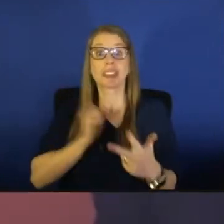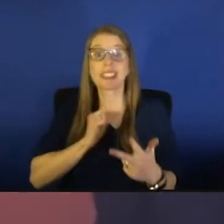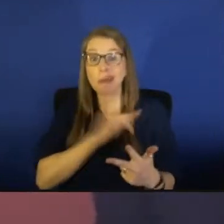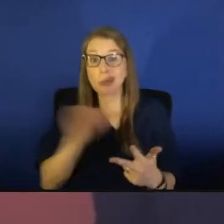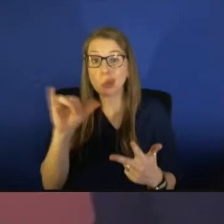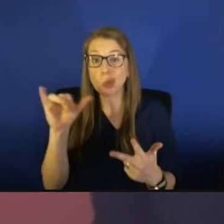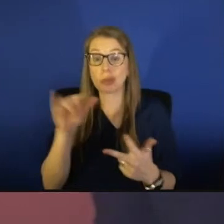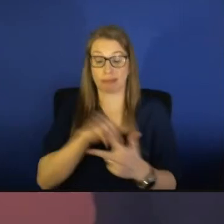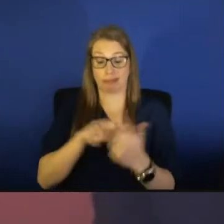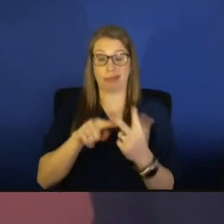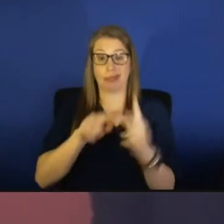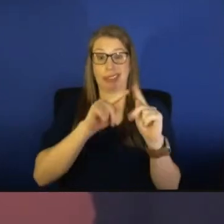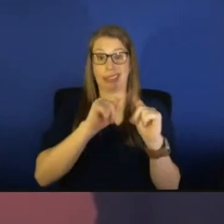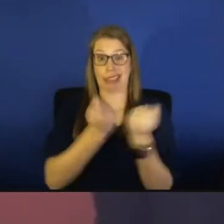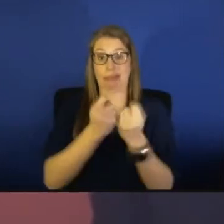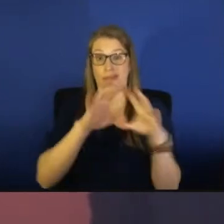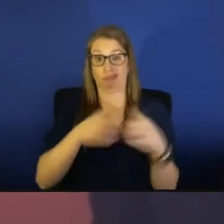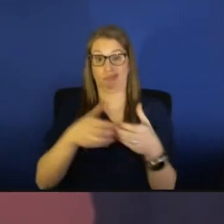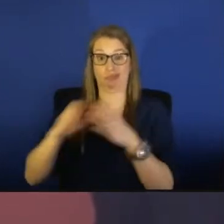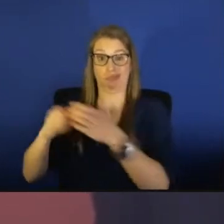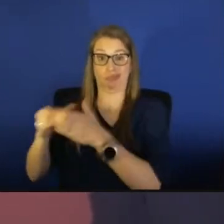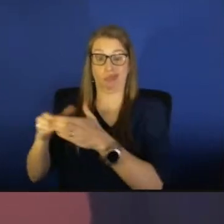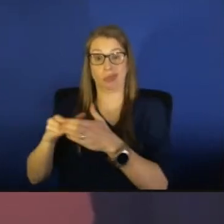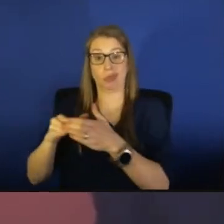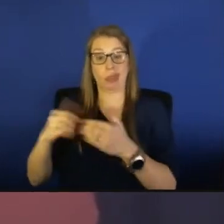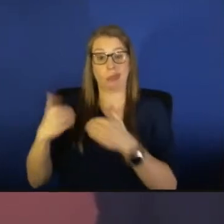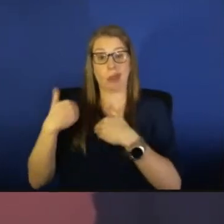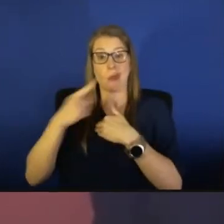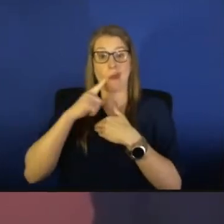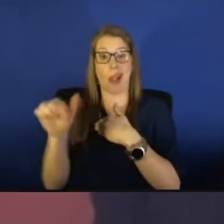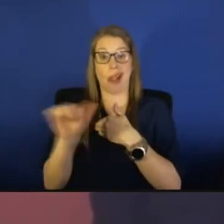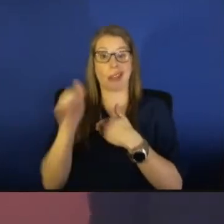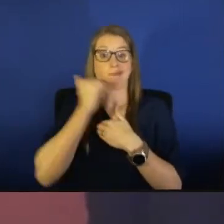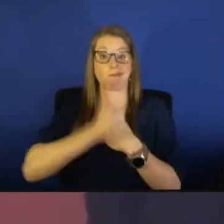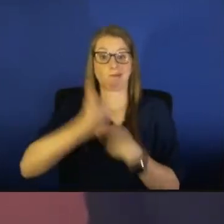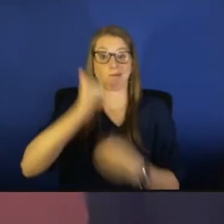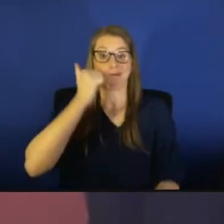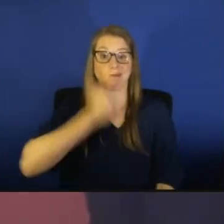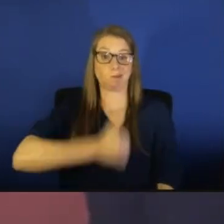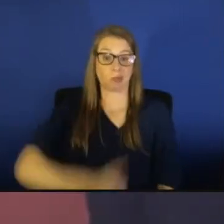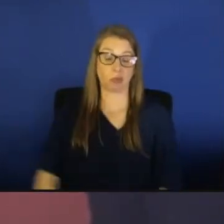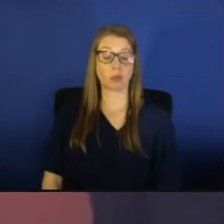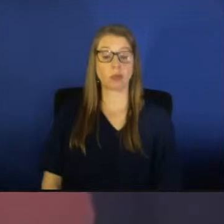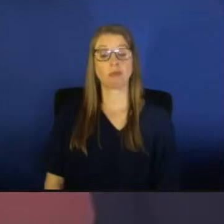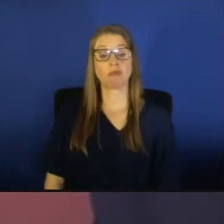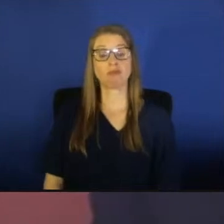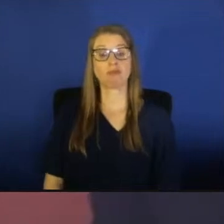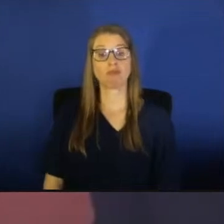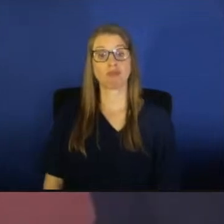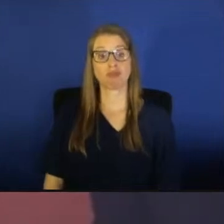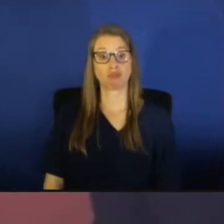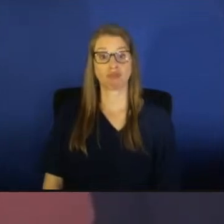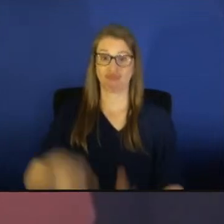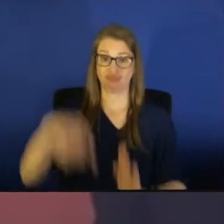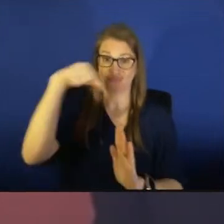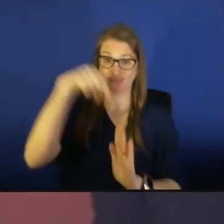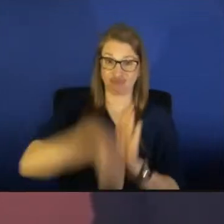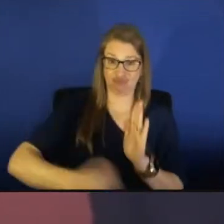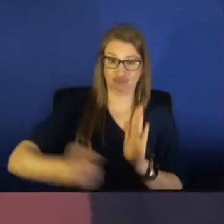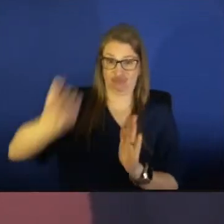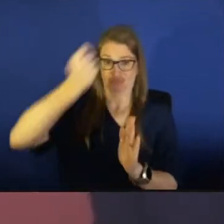really who's responsible for that athlete day in and day out. And so being comprehensive about it was really important to